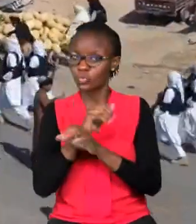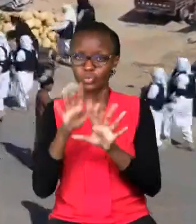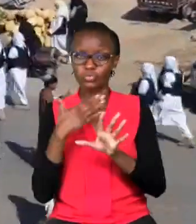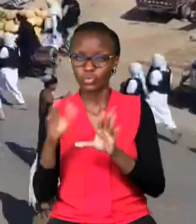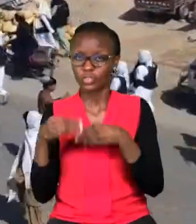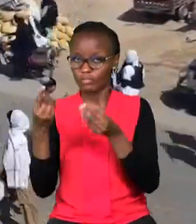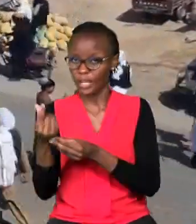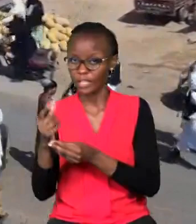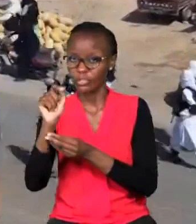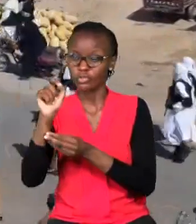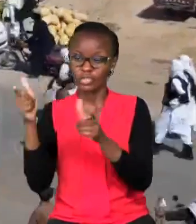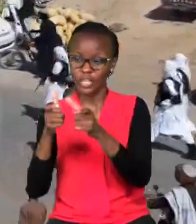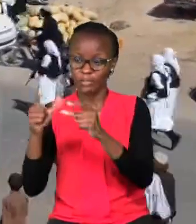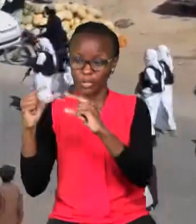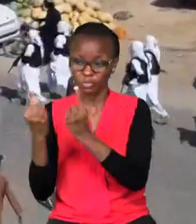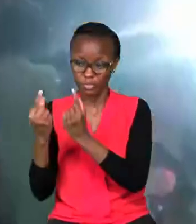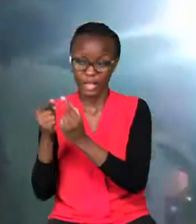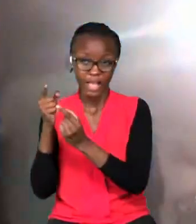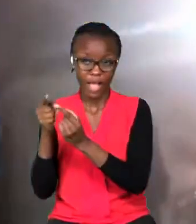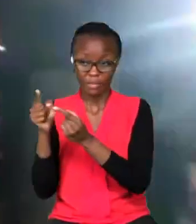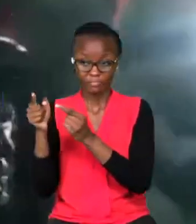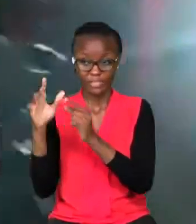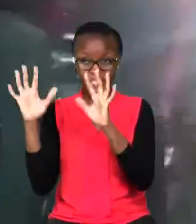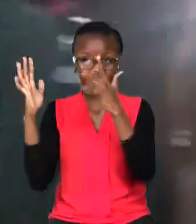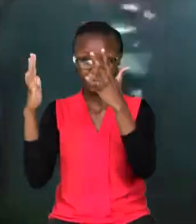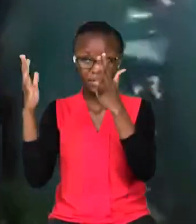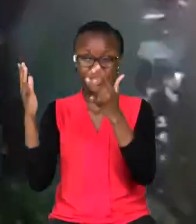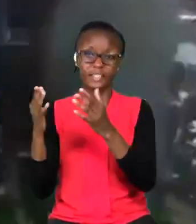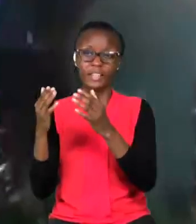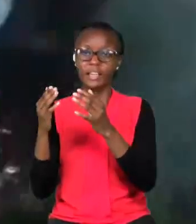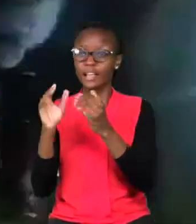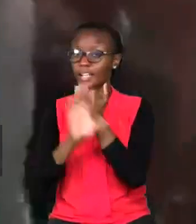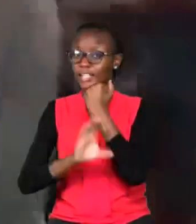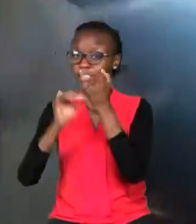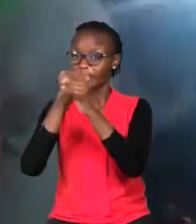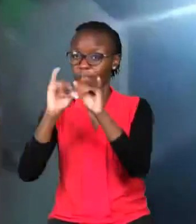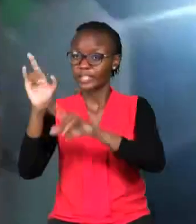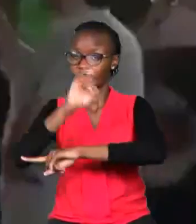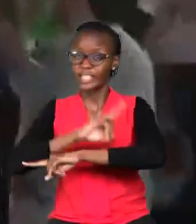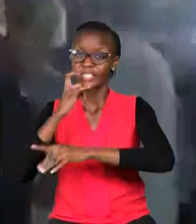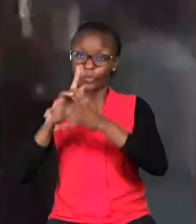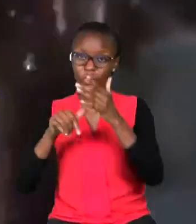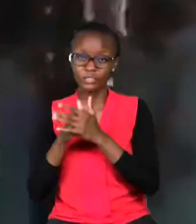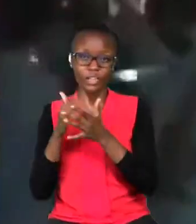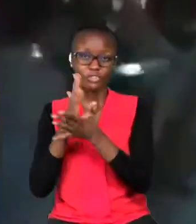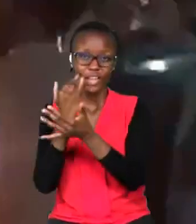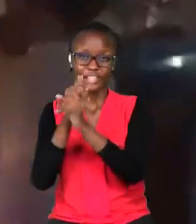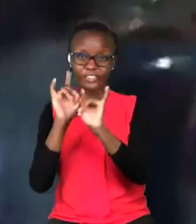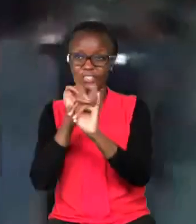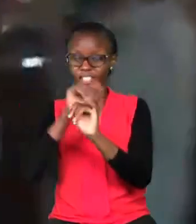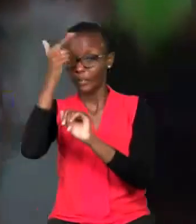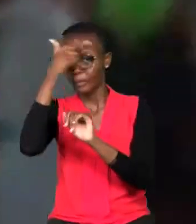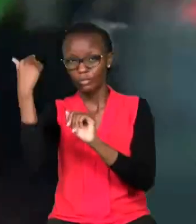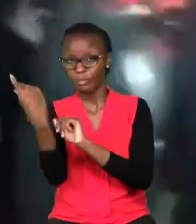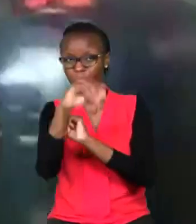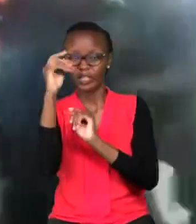hands. Meanwhile, the Taliban have celebrated Afghanistan's Independence Day by declaring it had beaten the arrogant of power